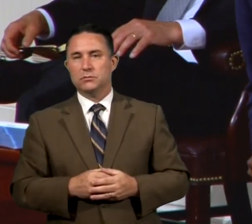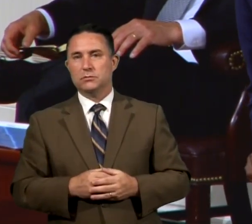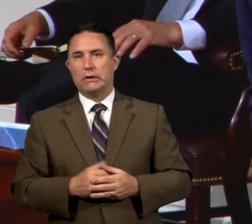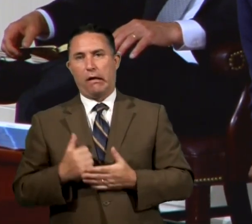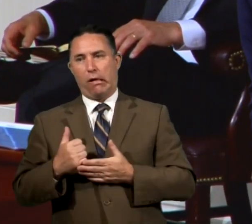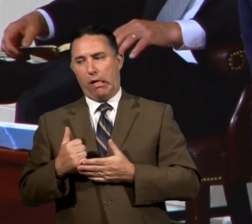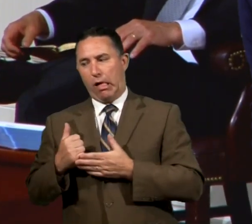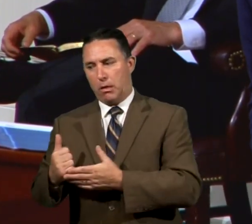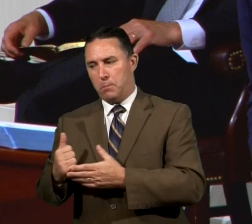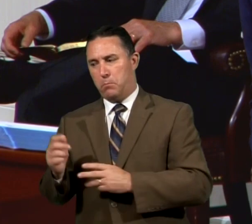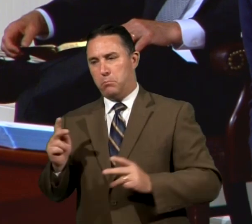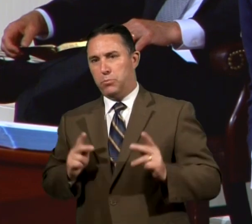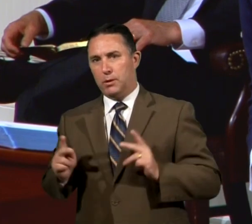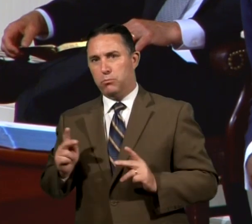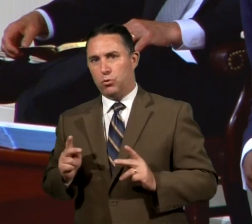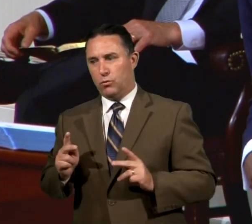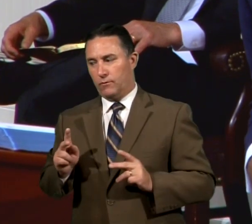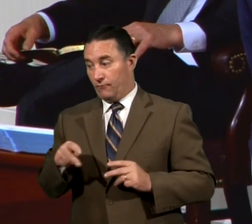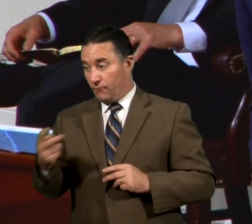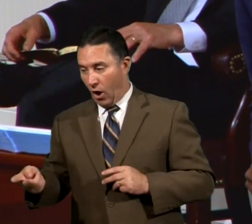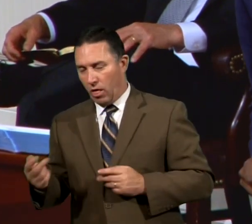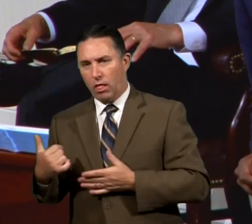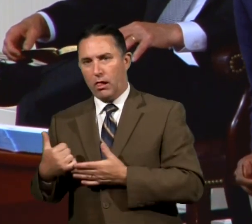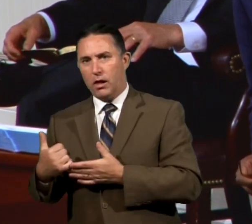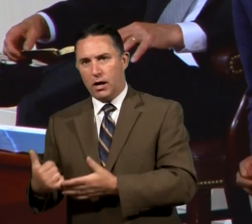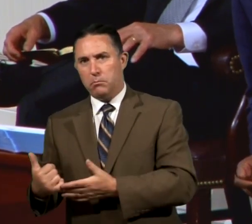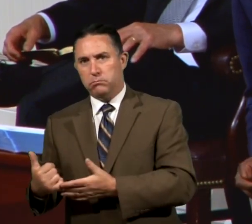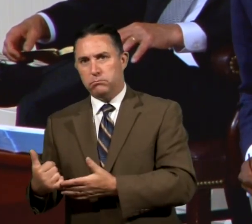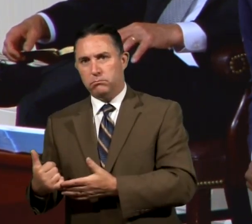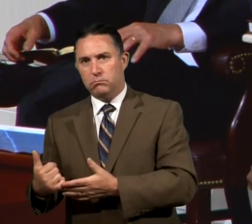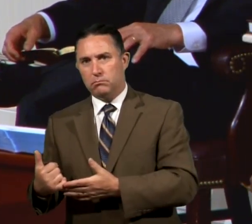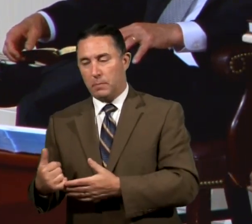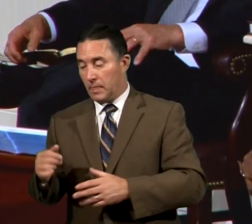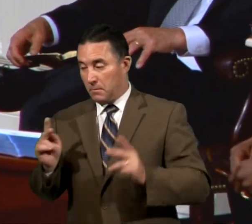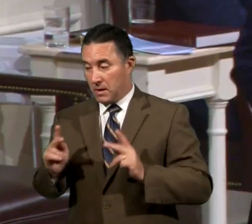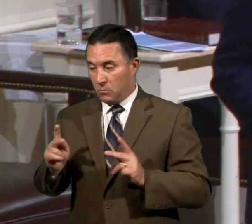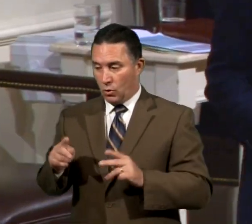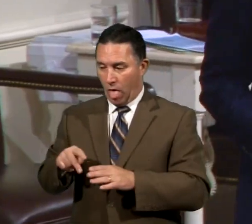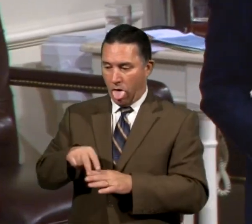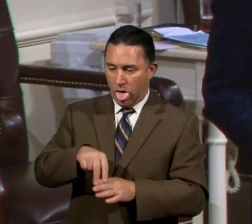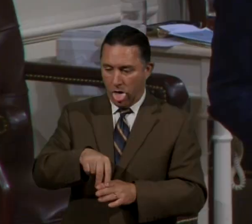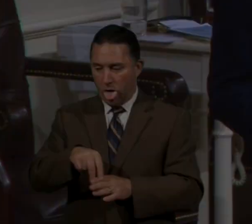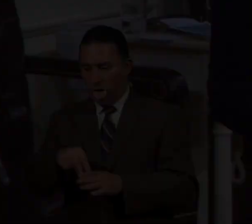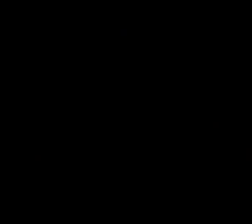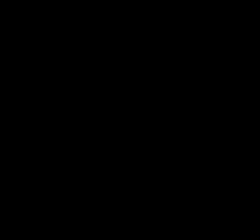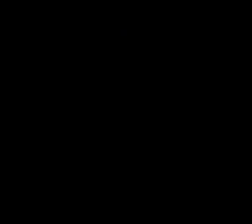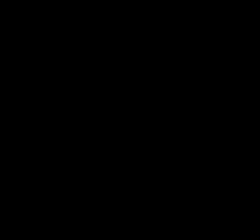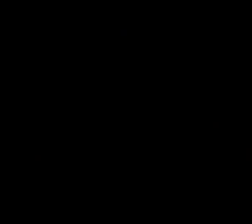helping people that fall, helping people on the edge.